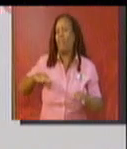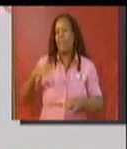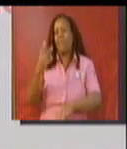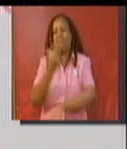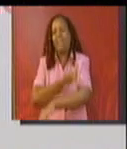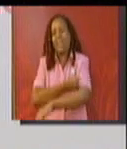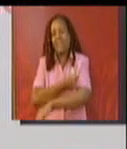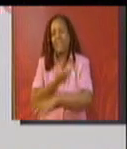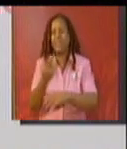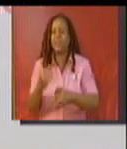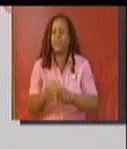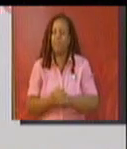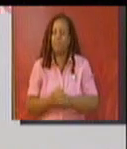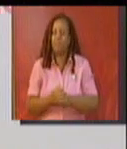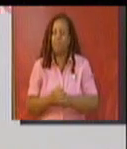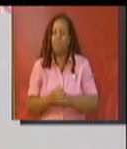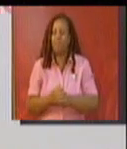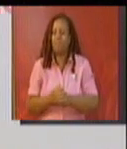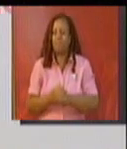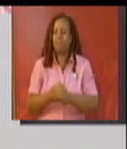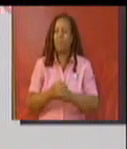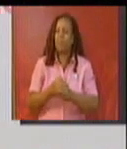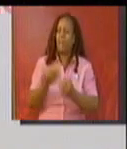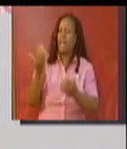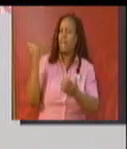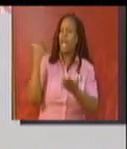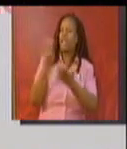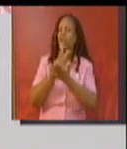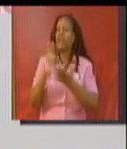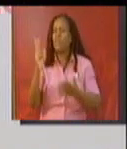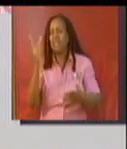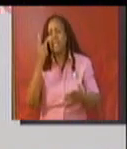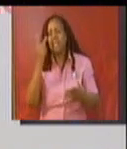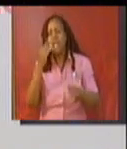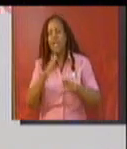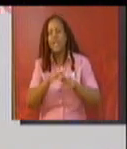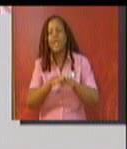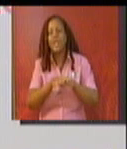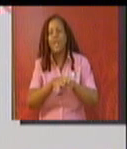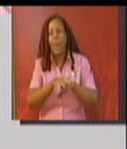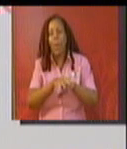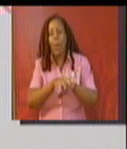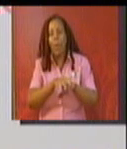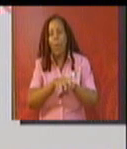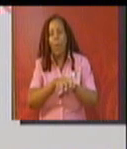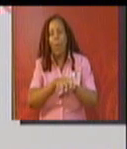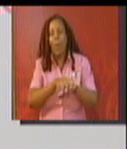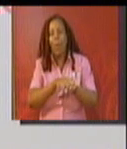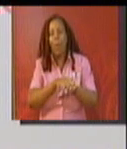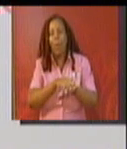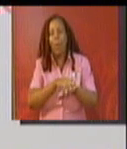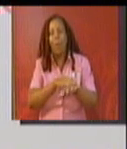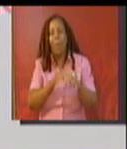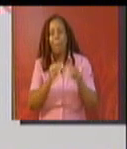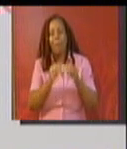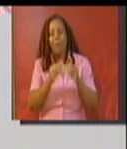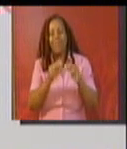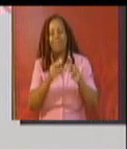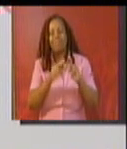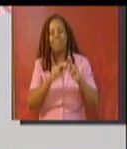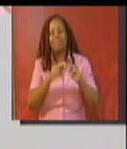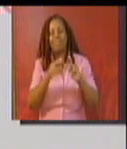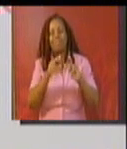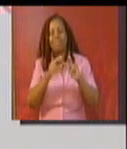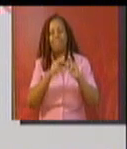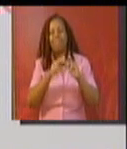in over the last 2 weeks or so, we have noted a slow but steady increase in the number of very elderly